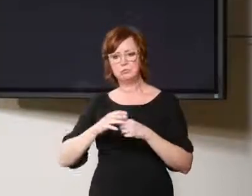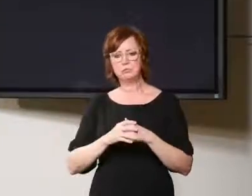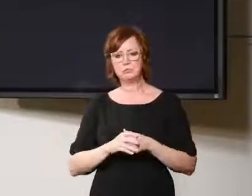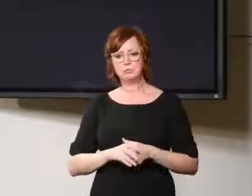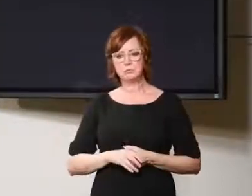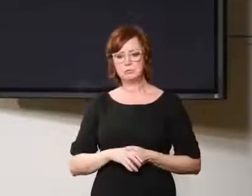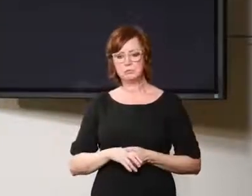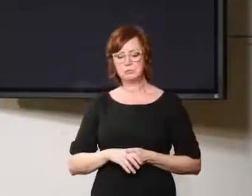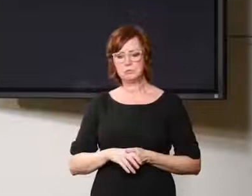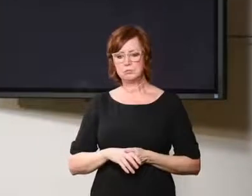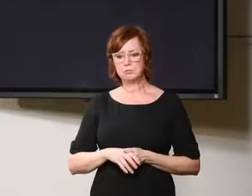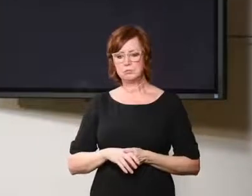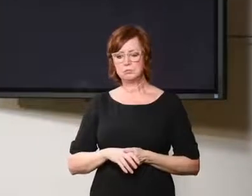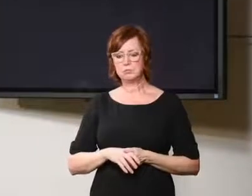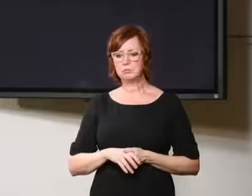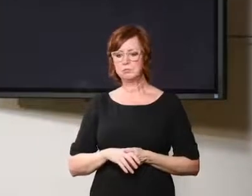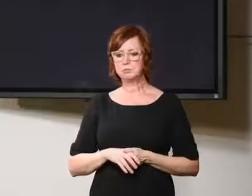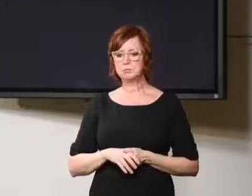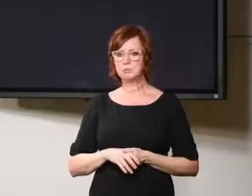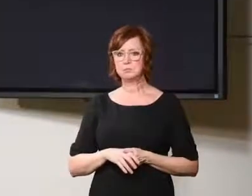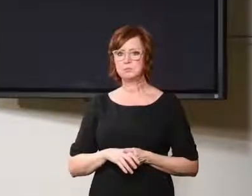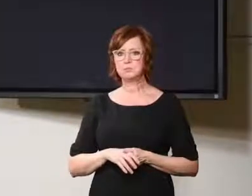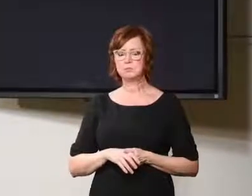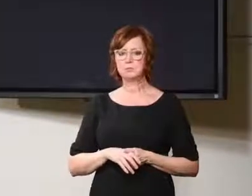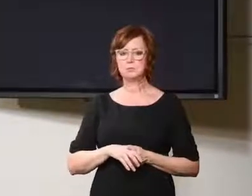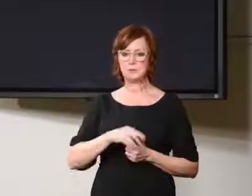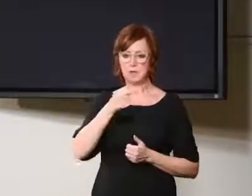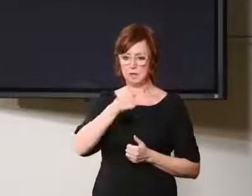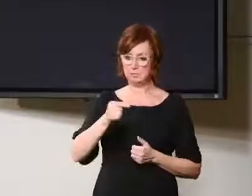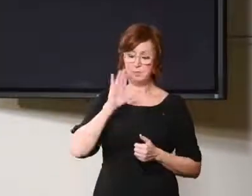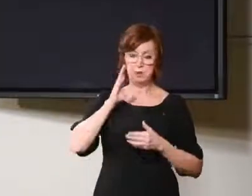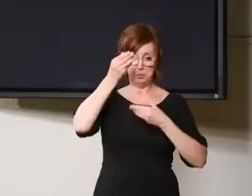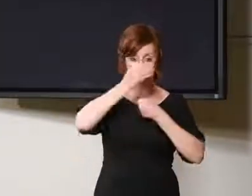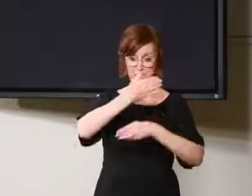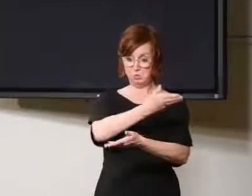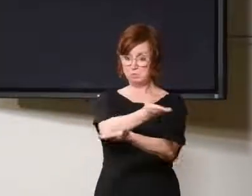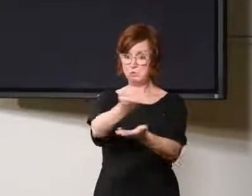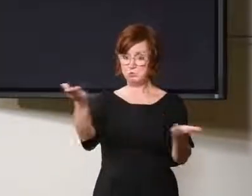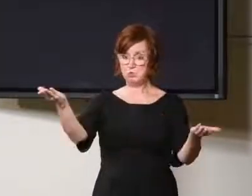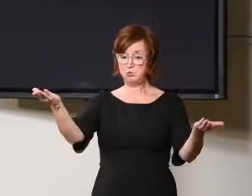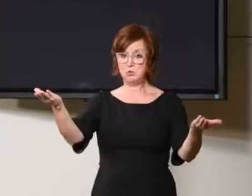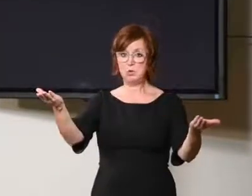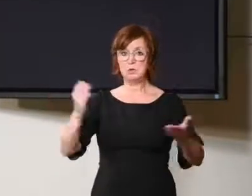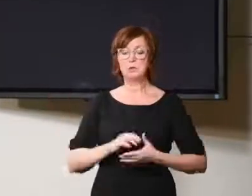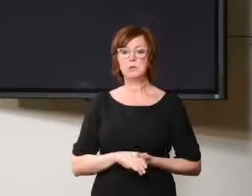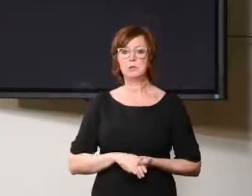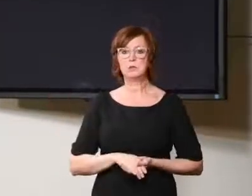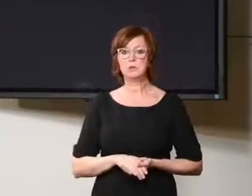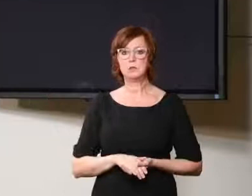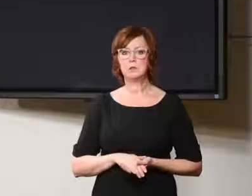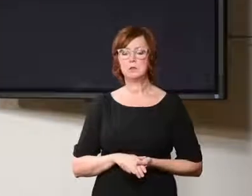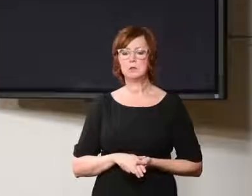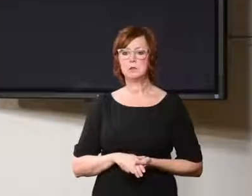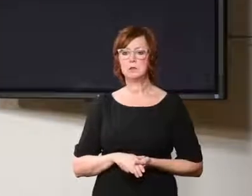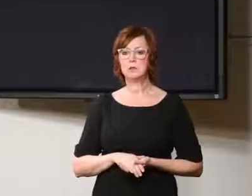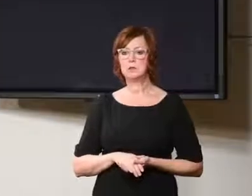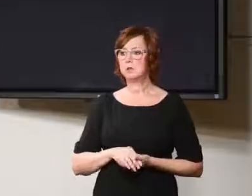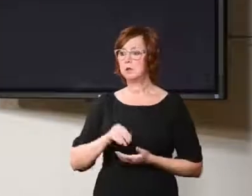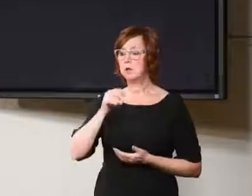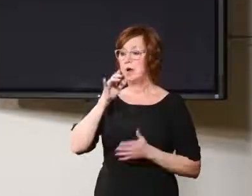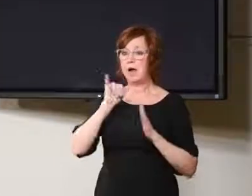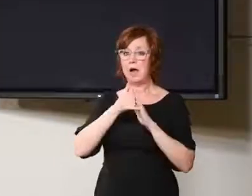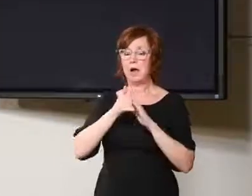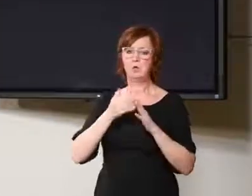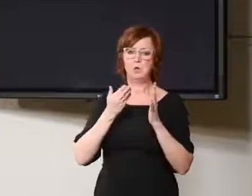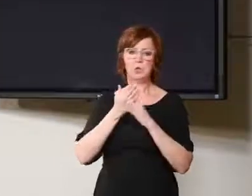providing on behalf of the government to the people of the province, and often through yourselves, the media outlets. I would